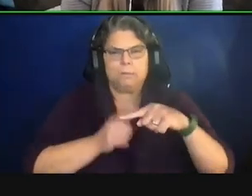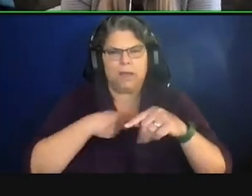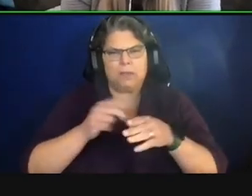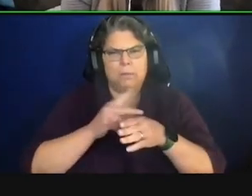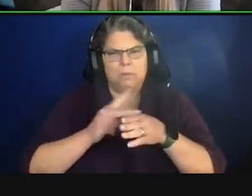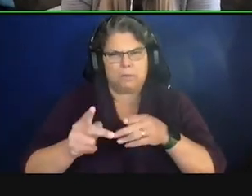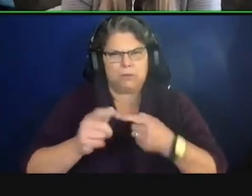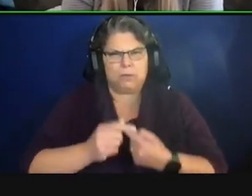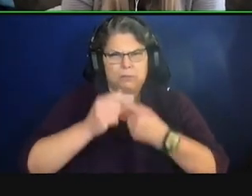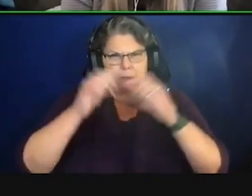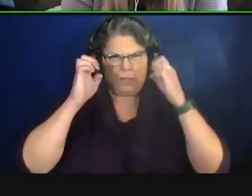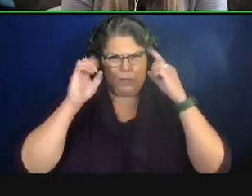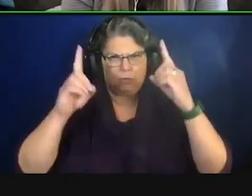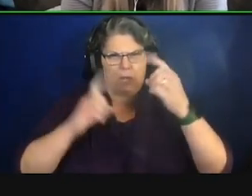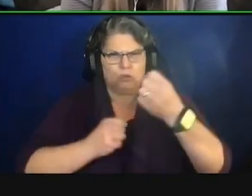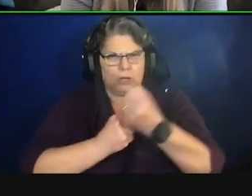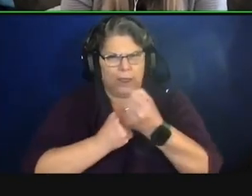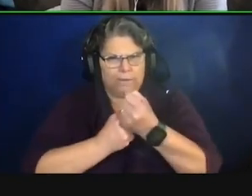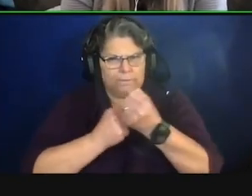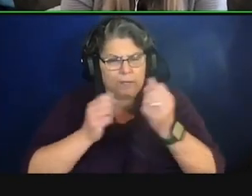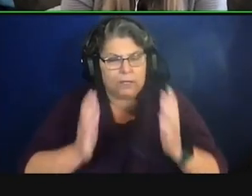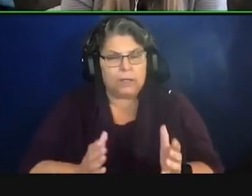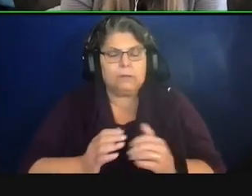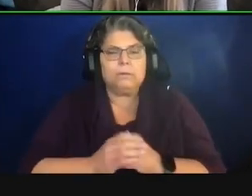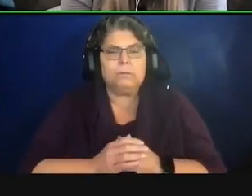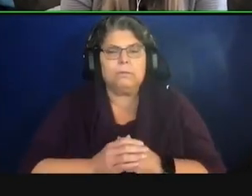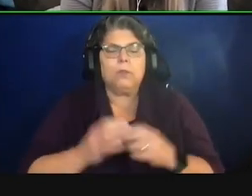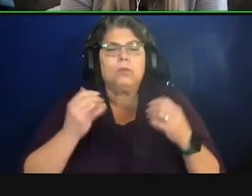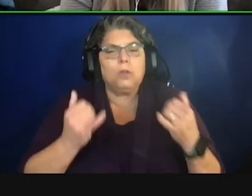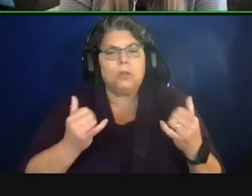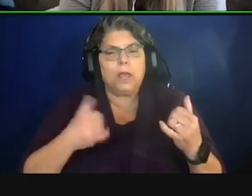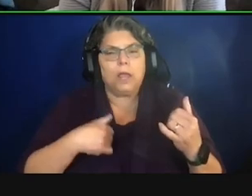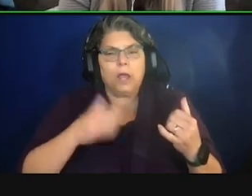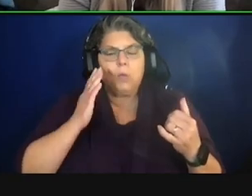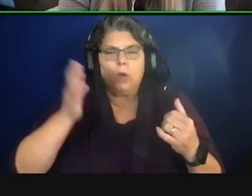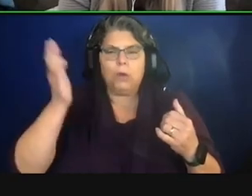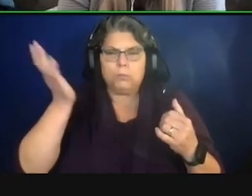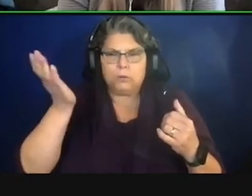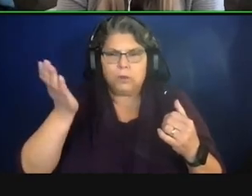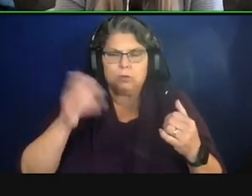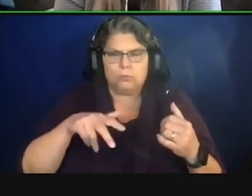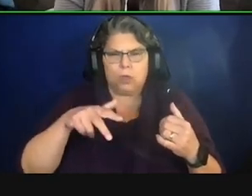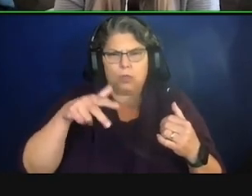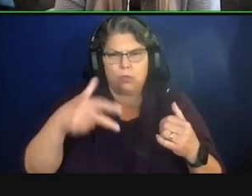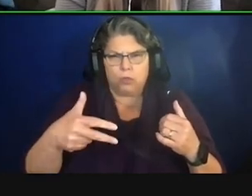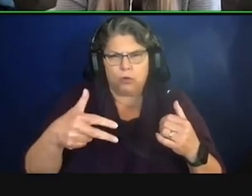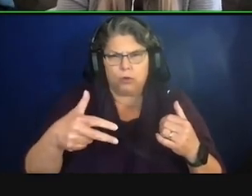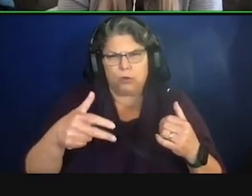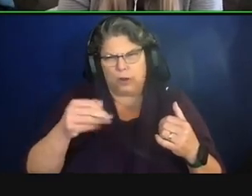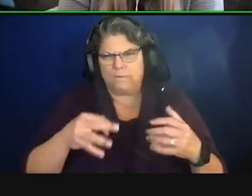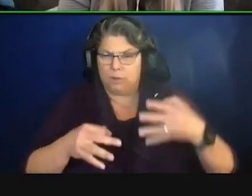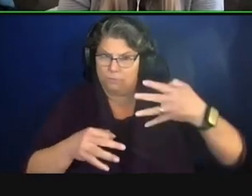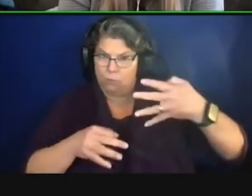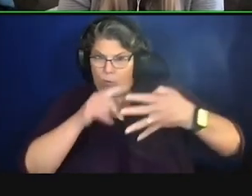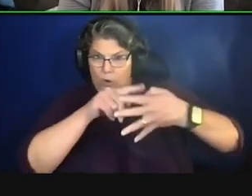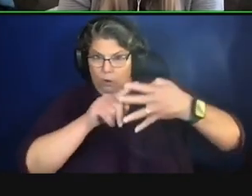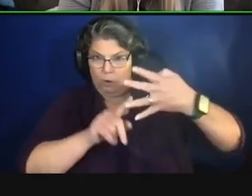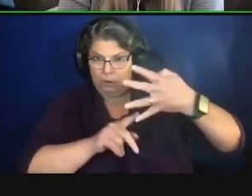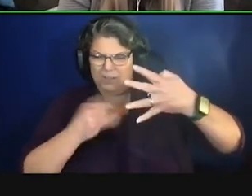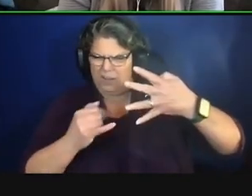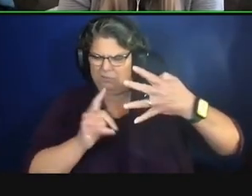special education advocate, and today I'll be presenting the 3rd out of 4 series